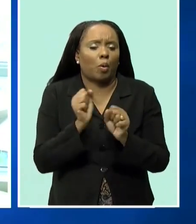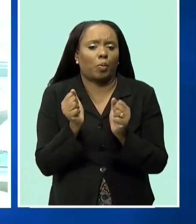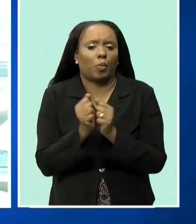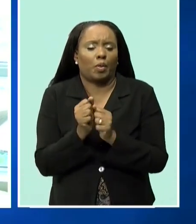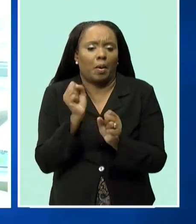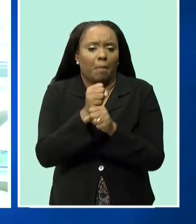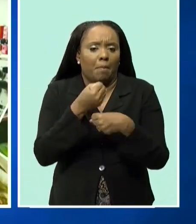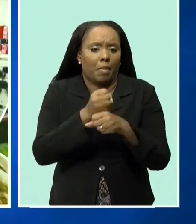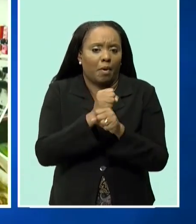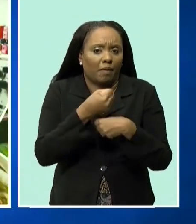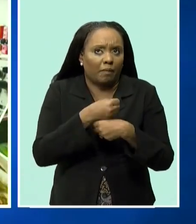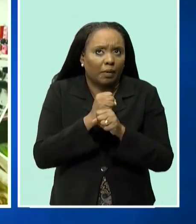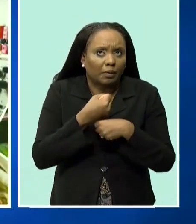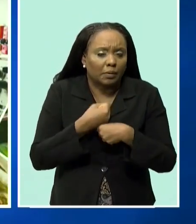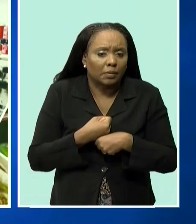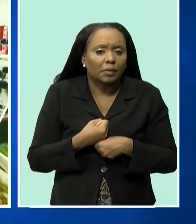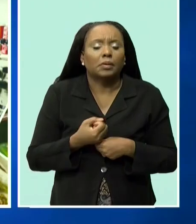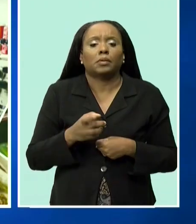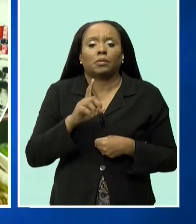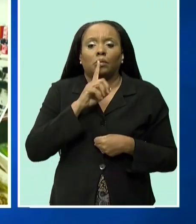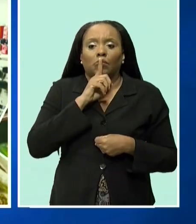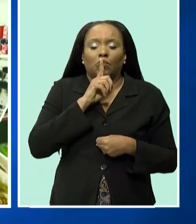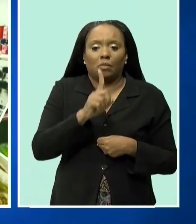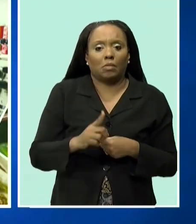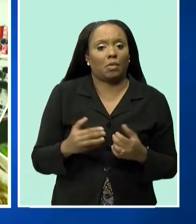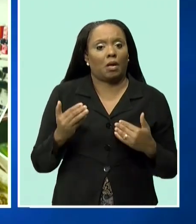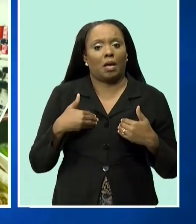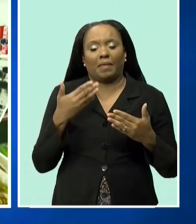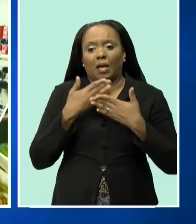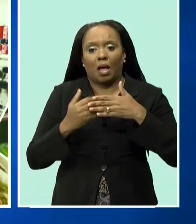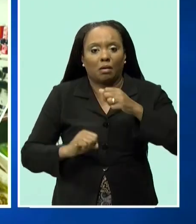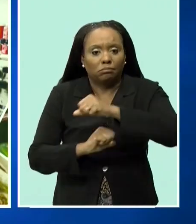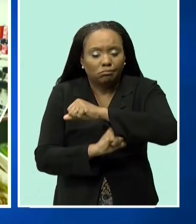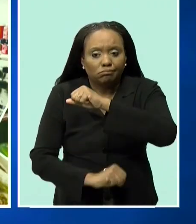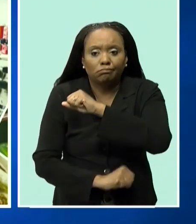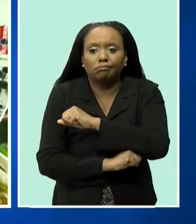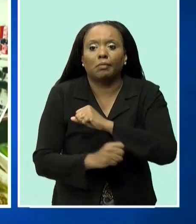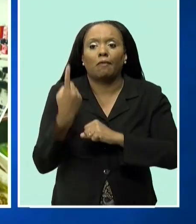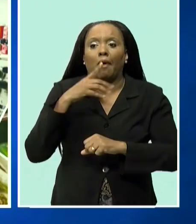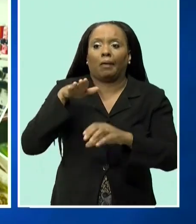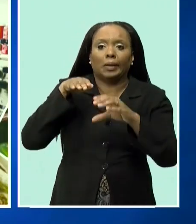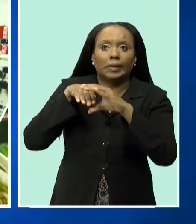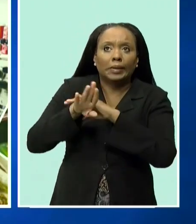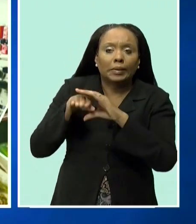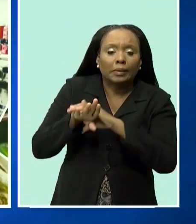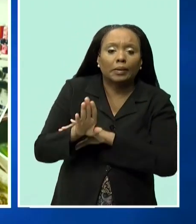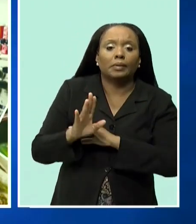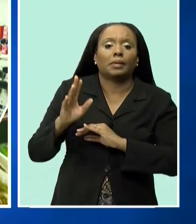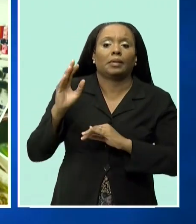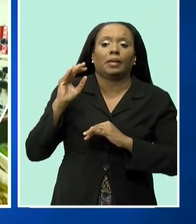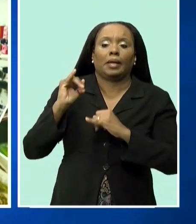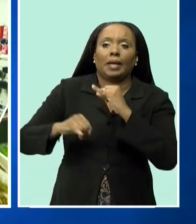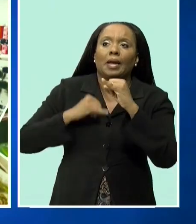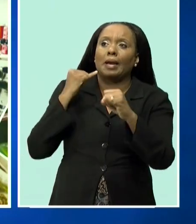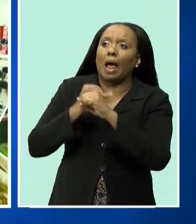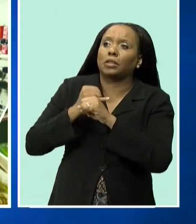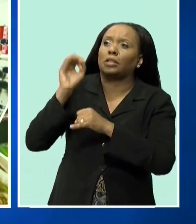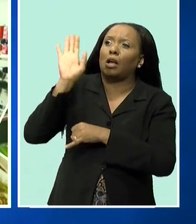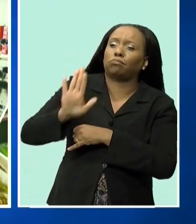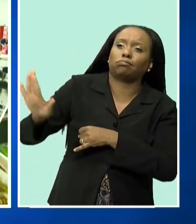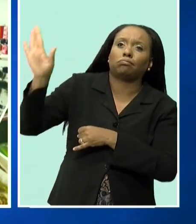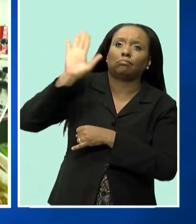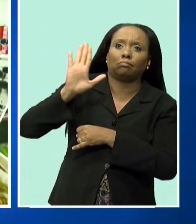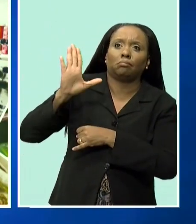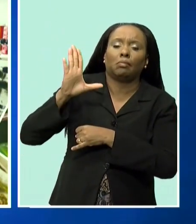industrial enterprise, on a footing where they can access international markets and can compete as equals in those